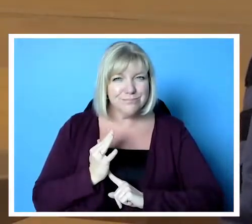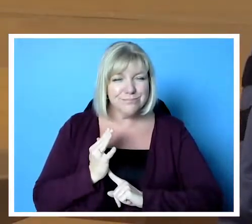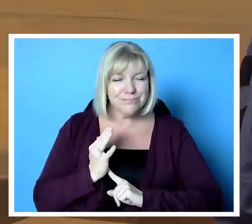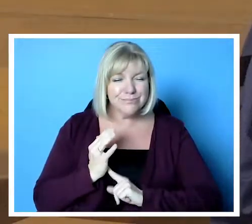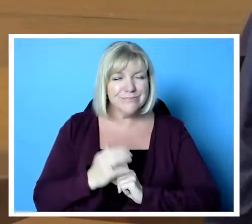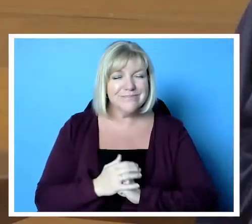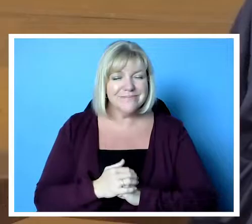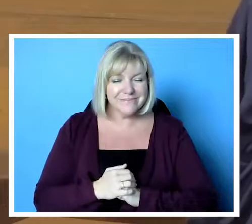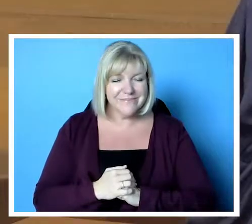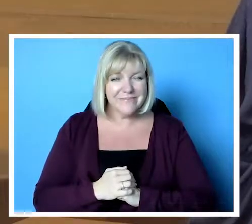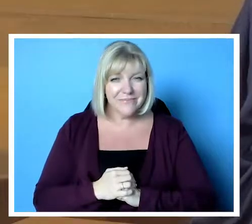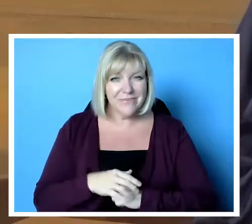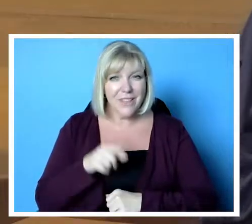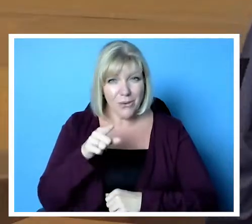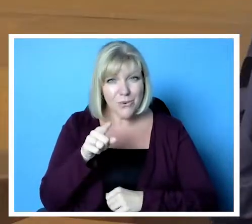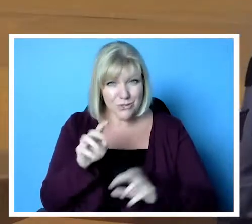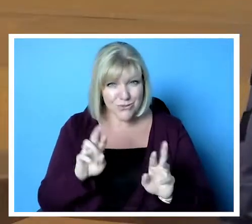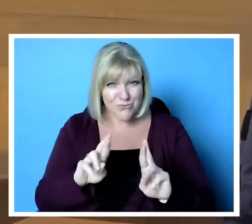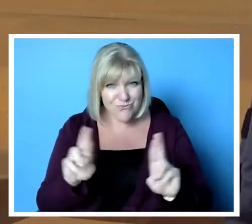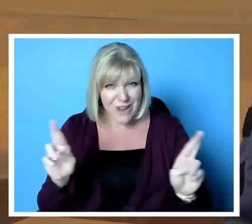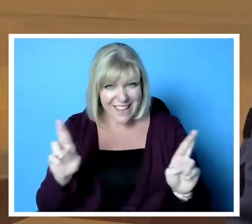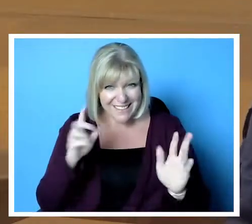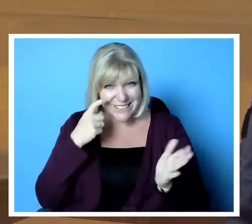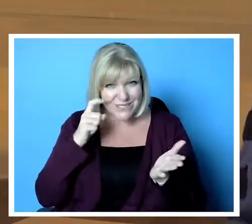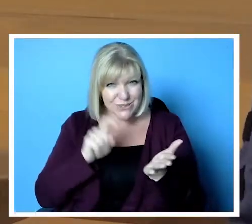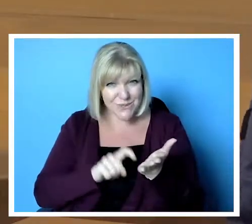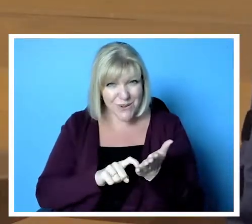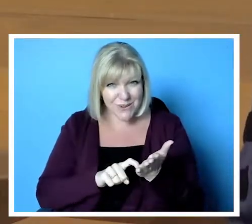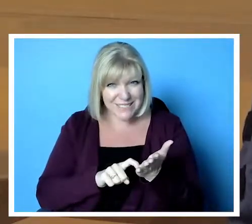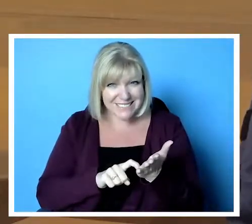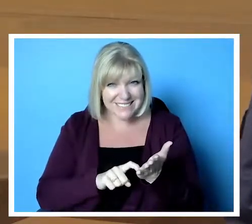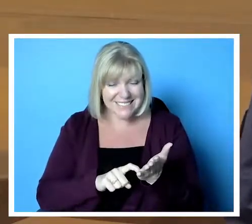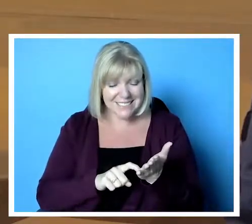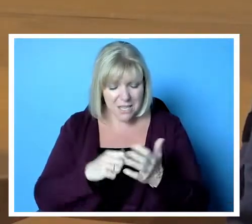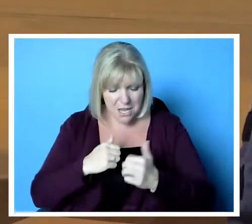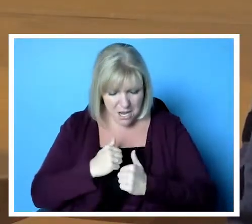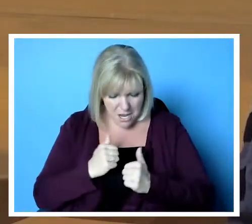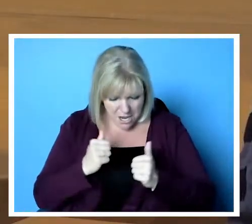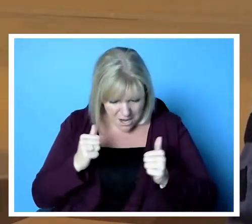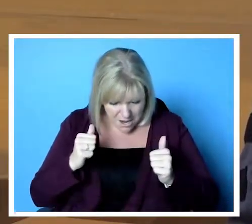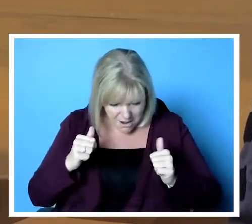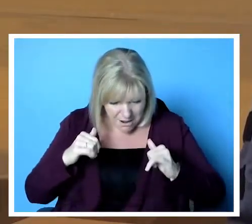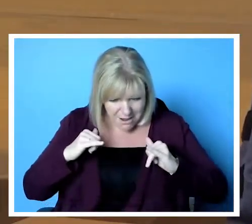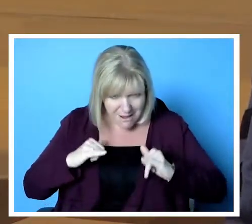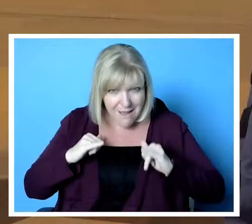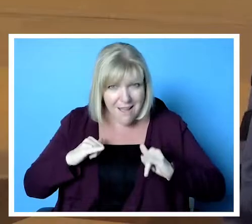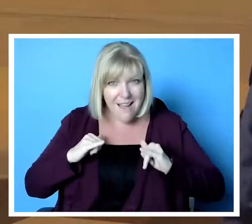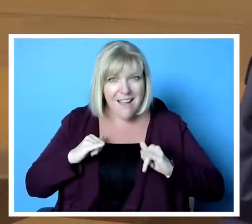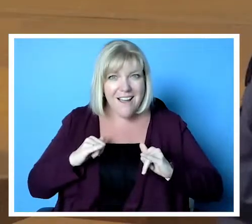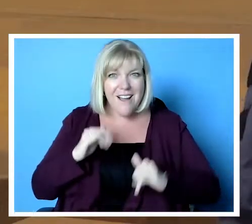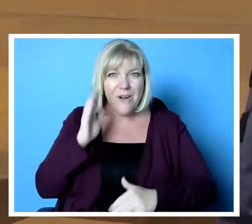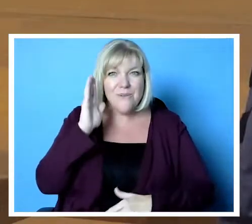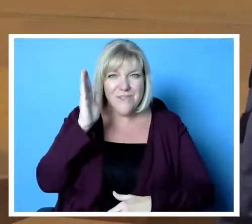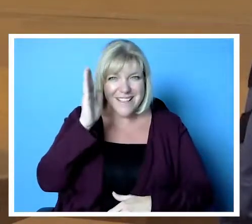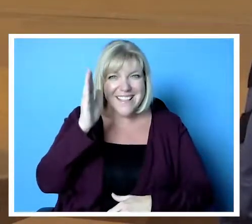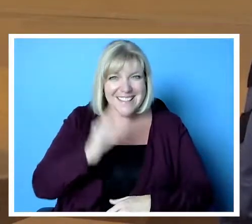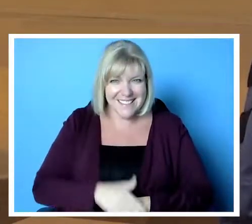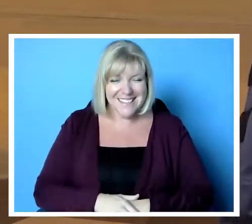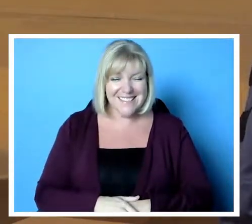And when you are ready to become aware of it, you will find it within. Know